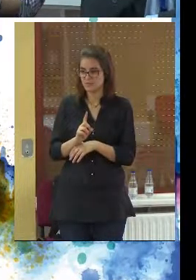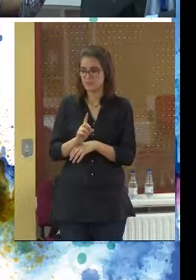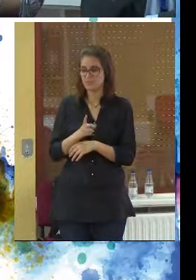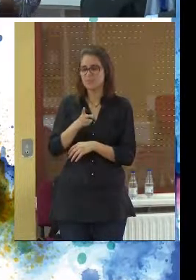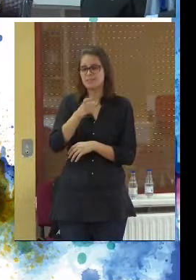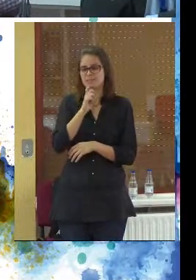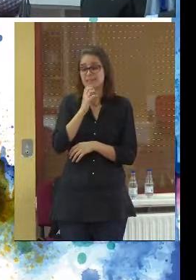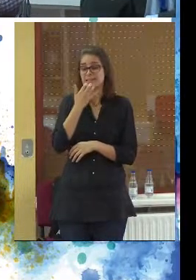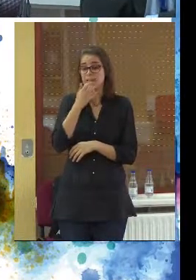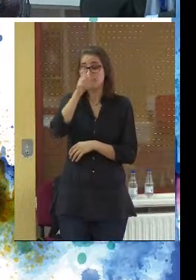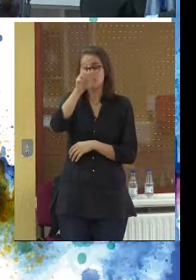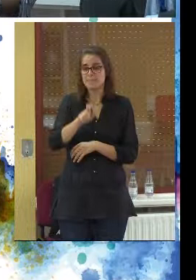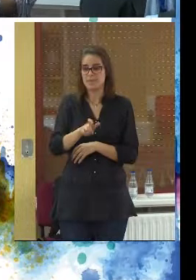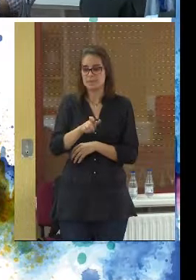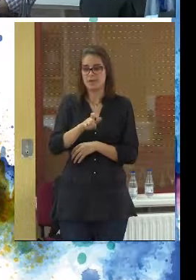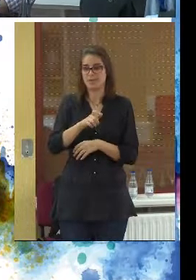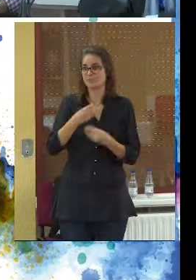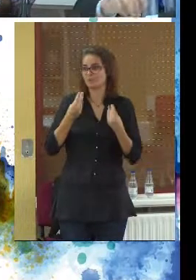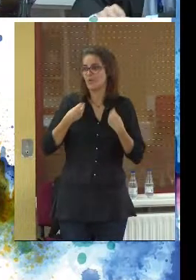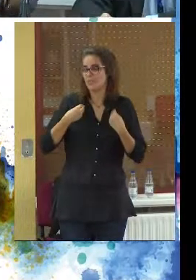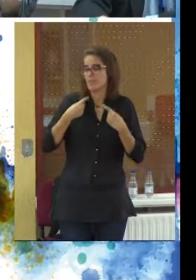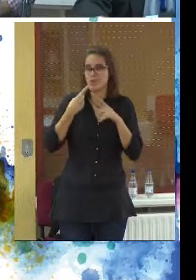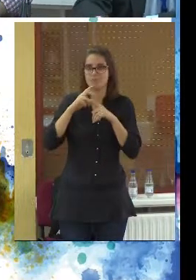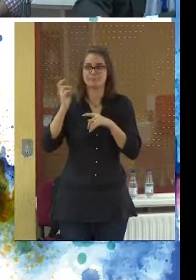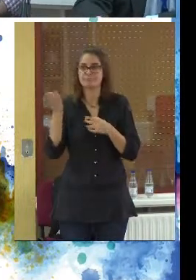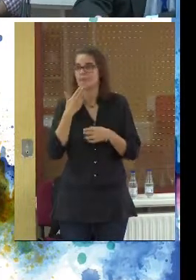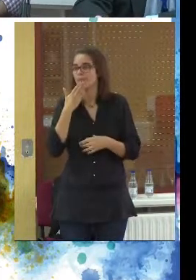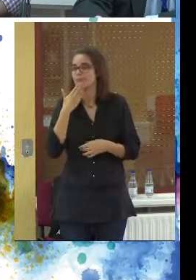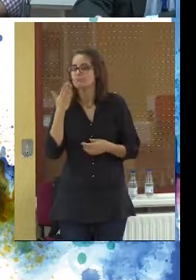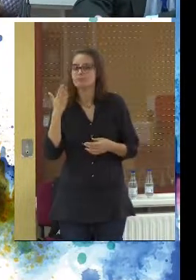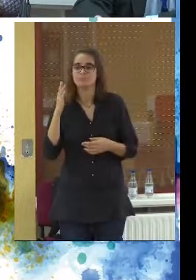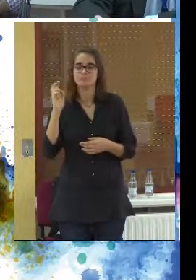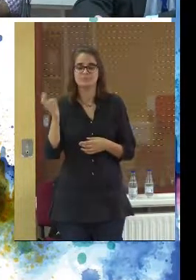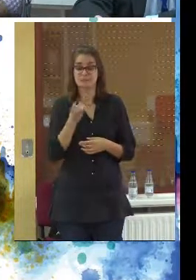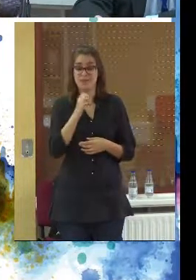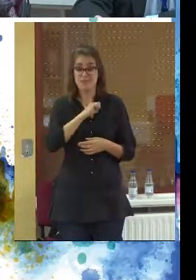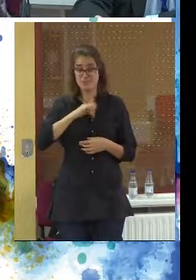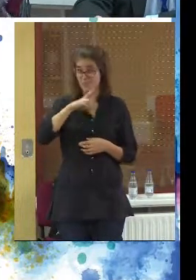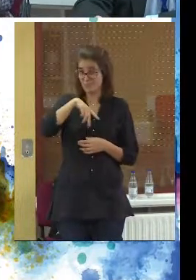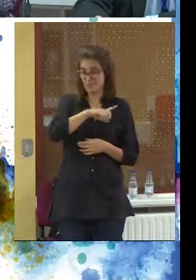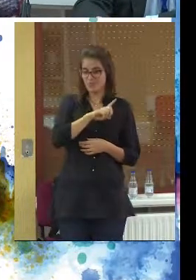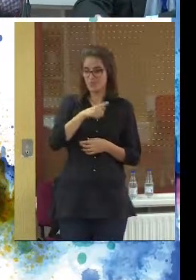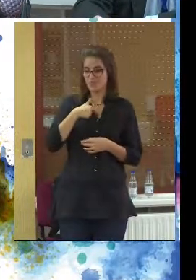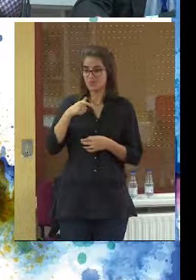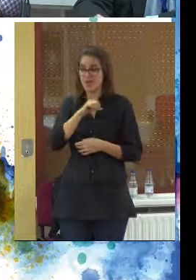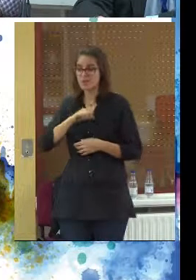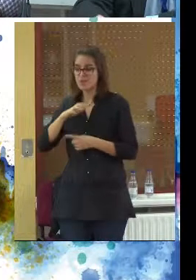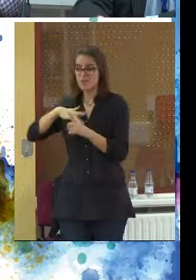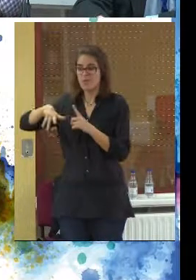environment. Someone who is autonomous in other aspects of their life